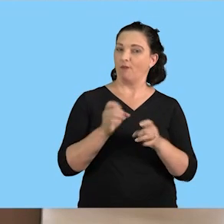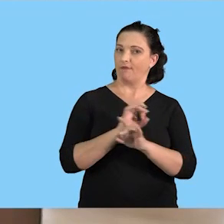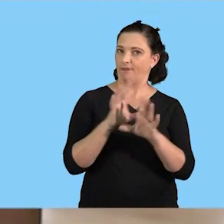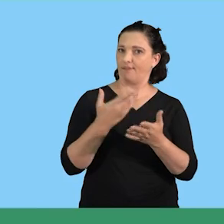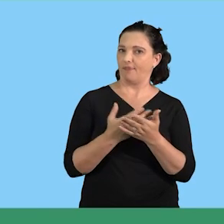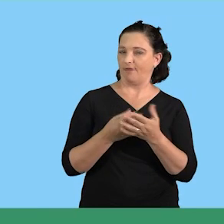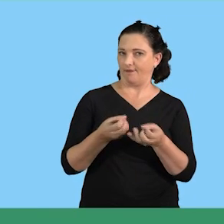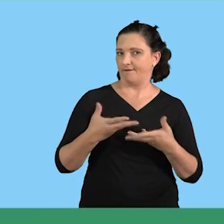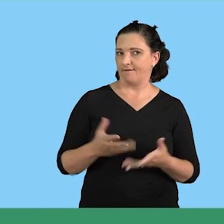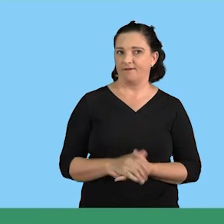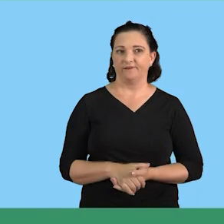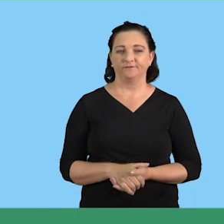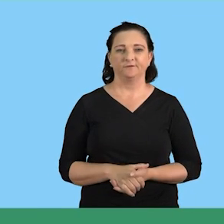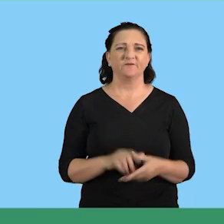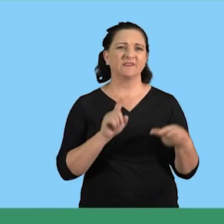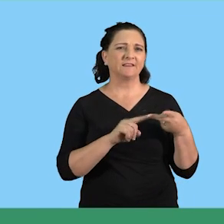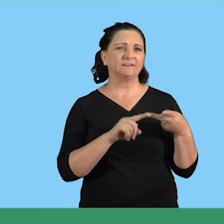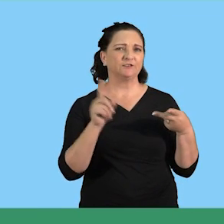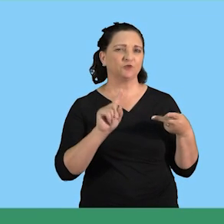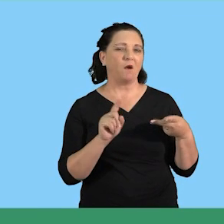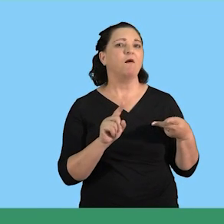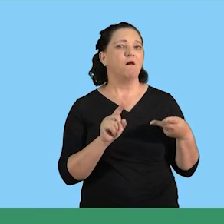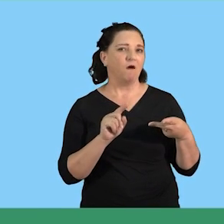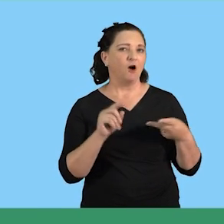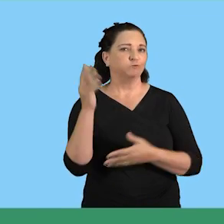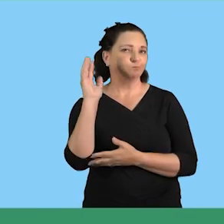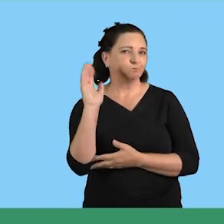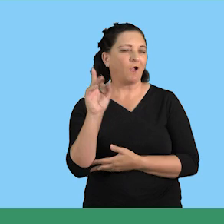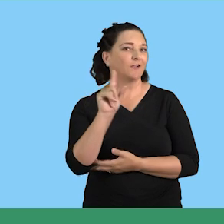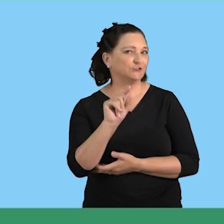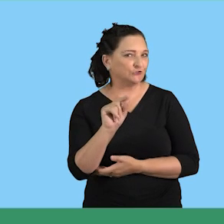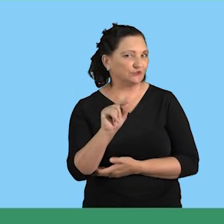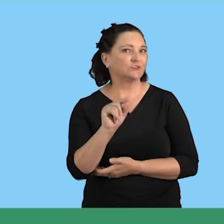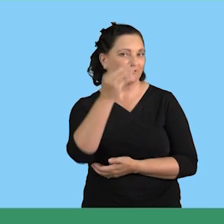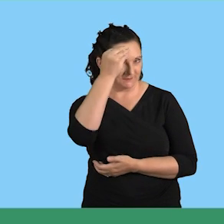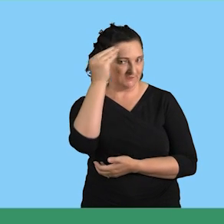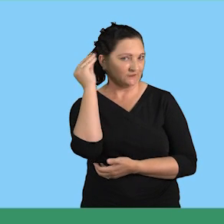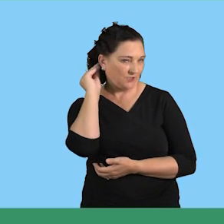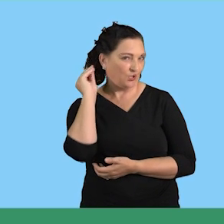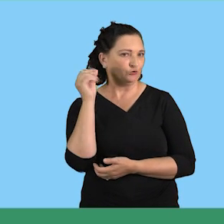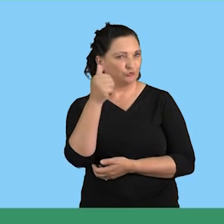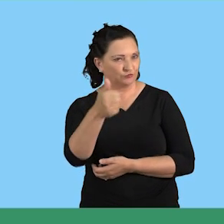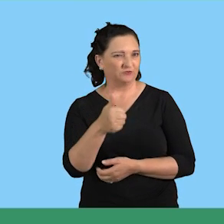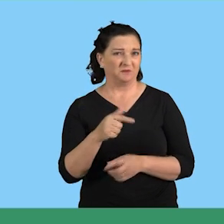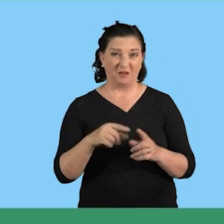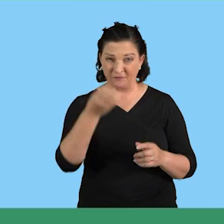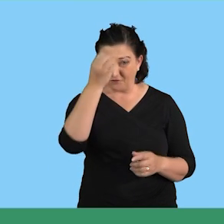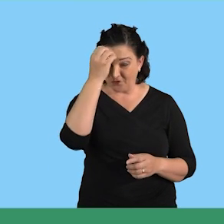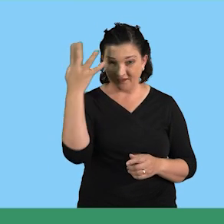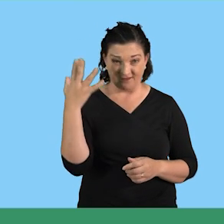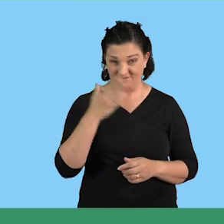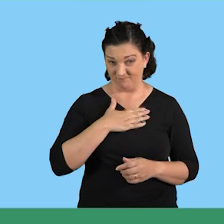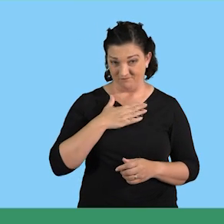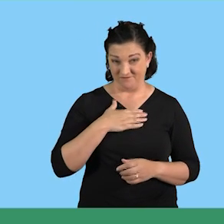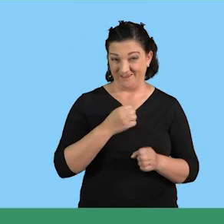clarity. Secondly, they make the presentation to be more interesting and memorable. I'm definitely sure you will never forget